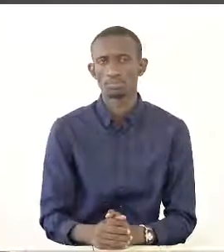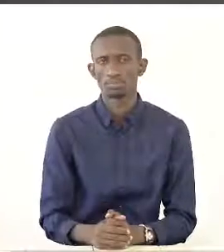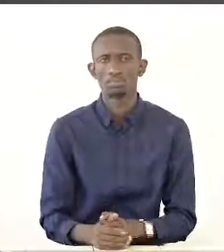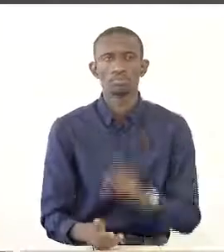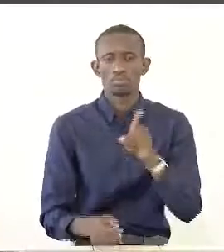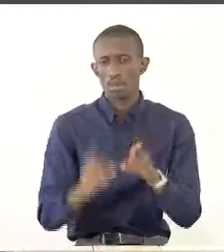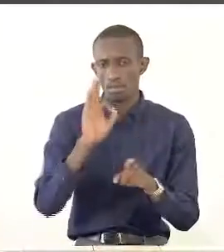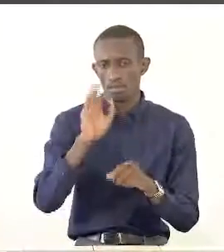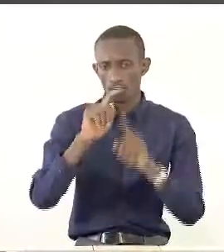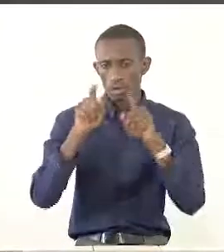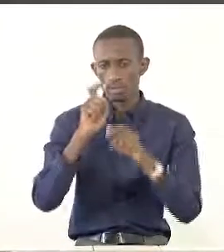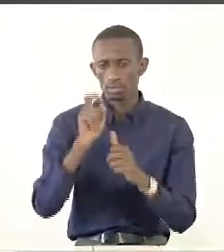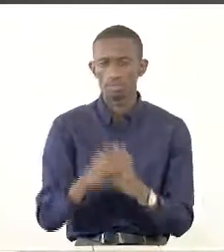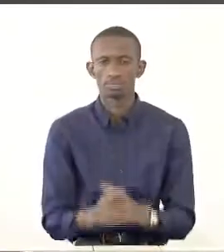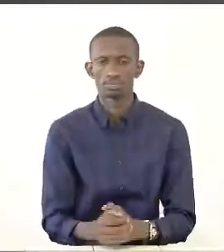fx